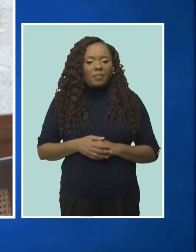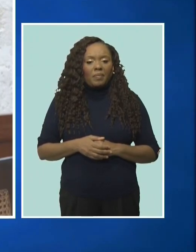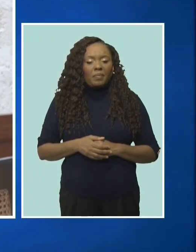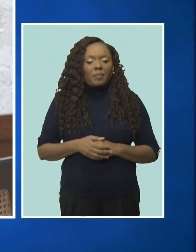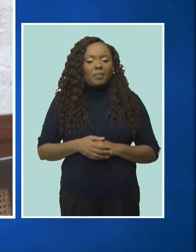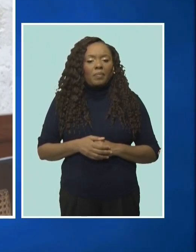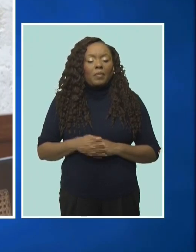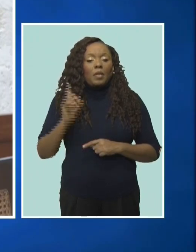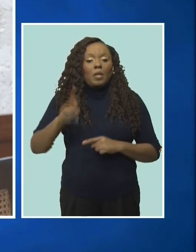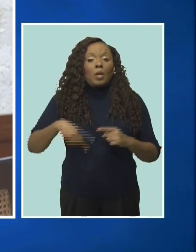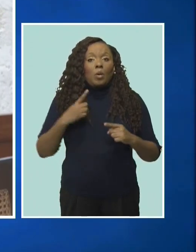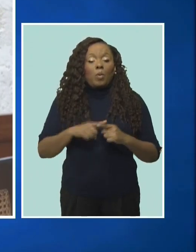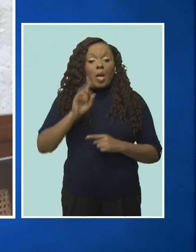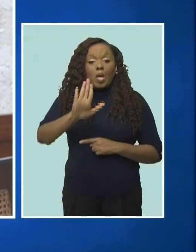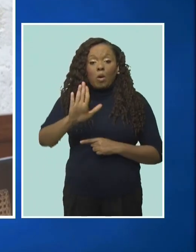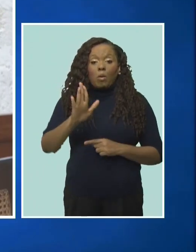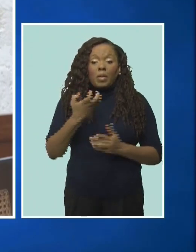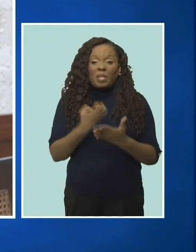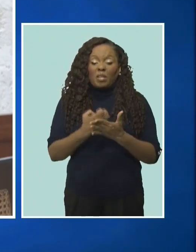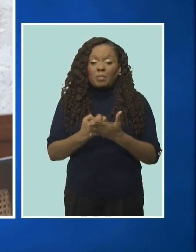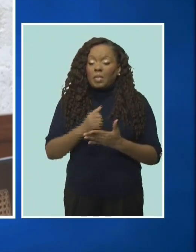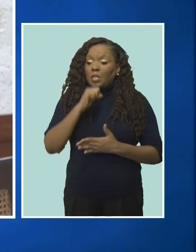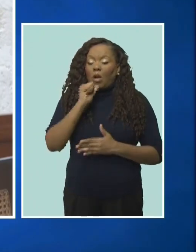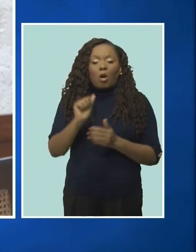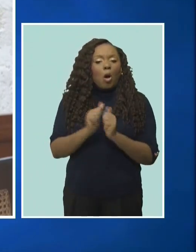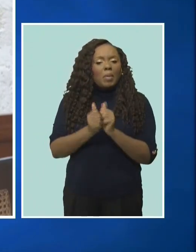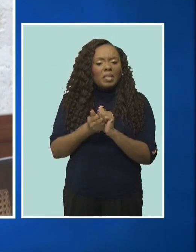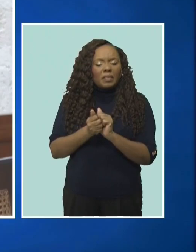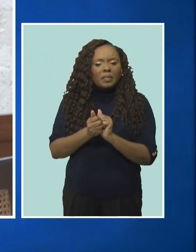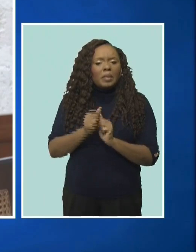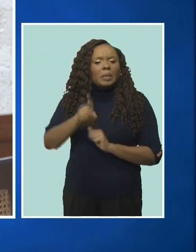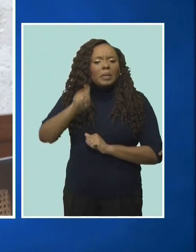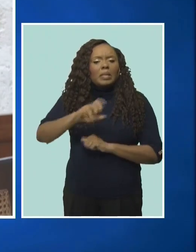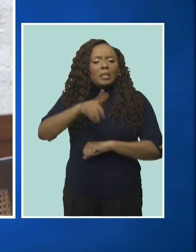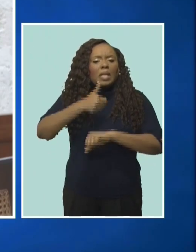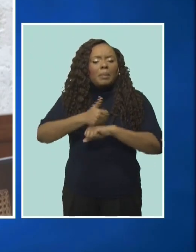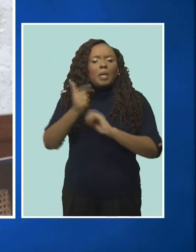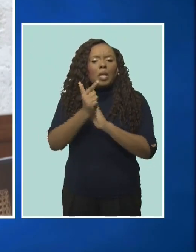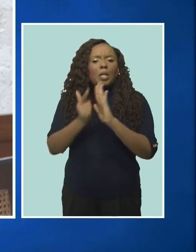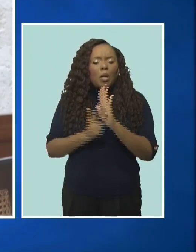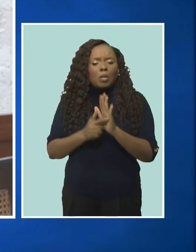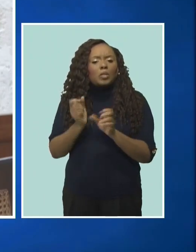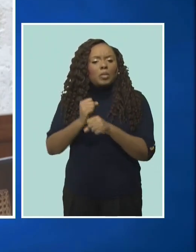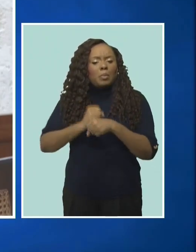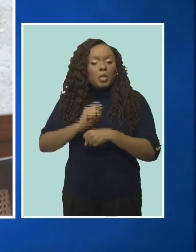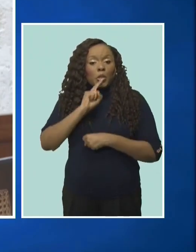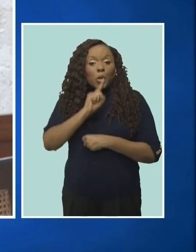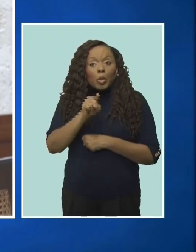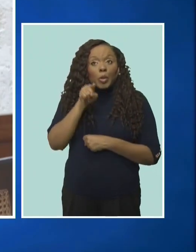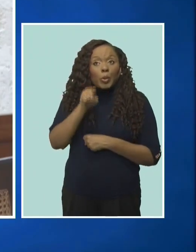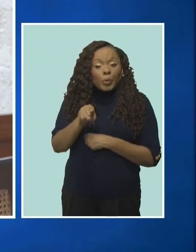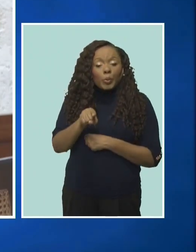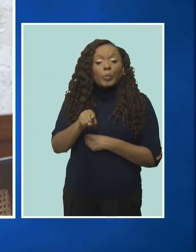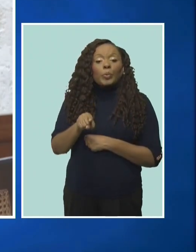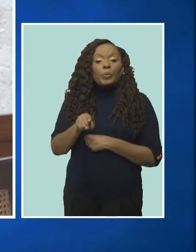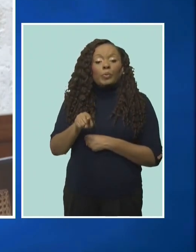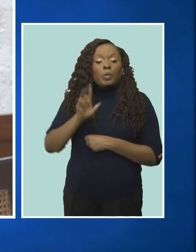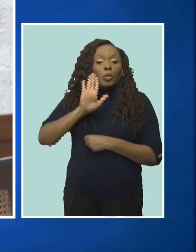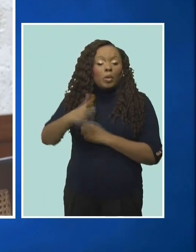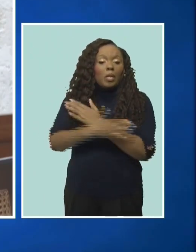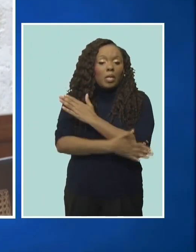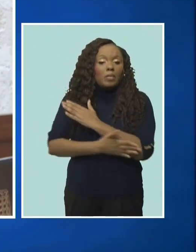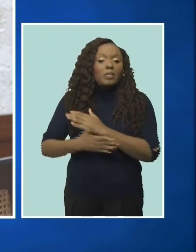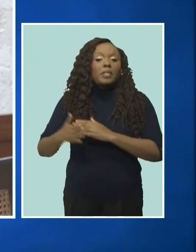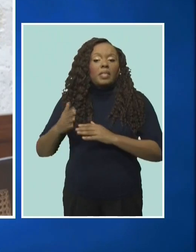economy, you have to have laws to make you artificially competitive. And when we get this wrong, and we